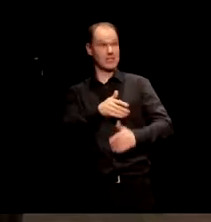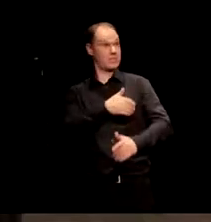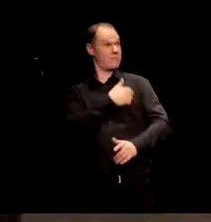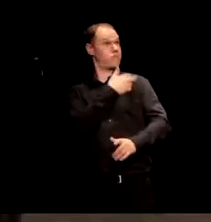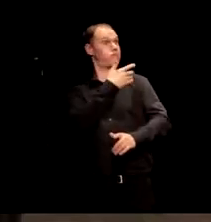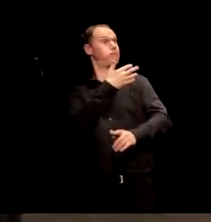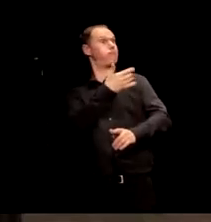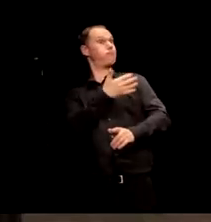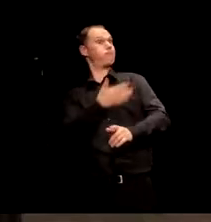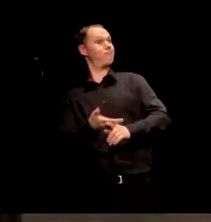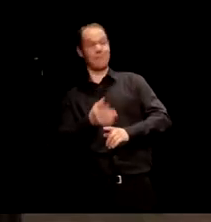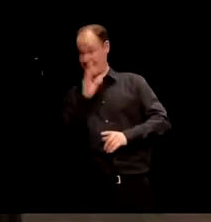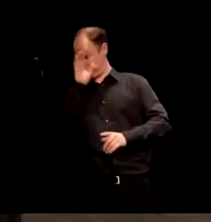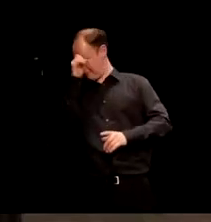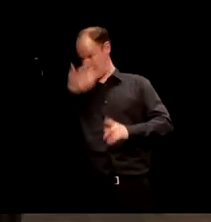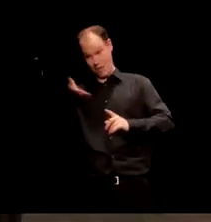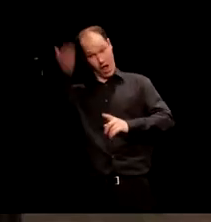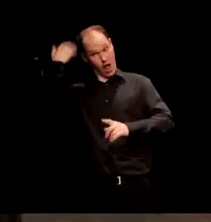can remember myself.